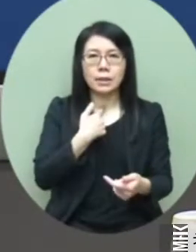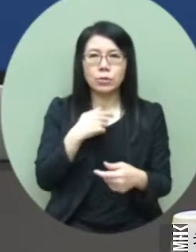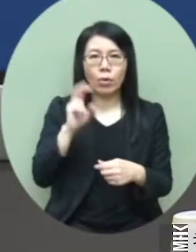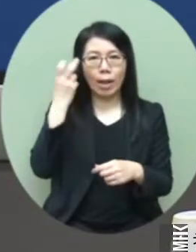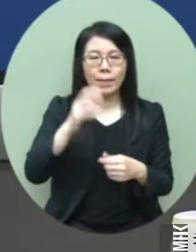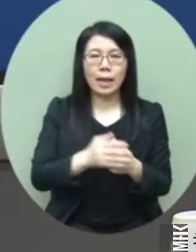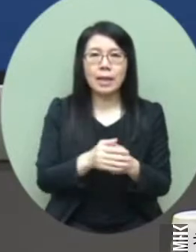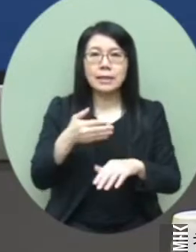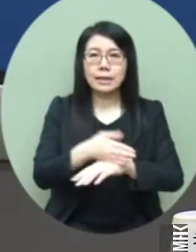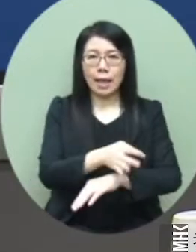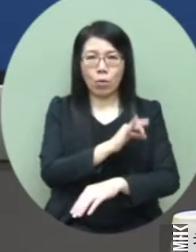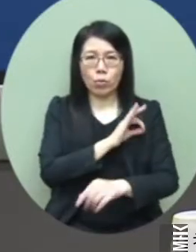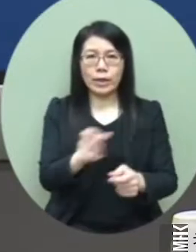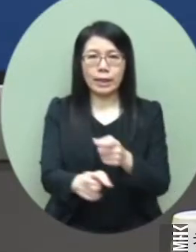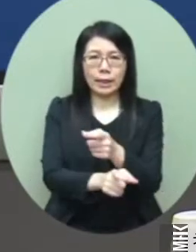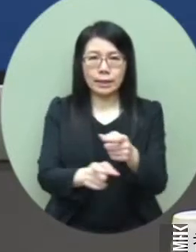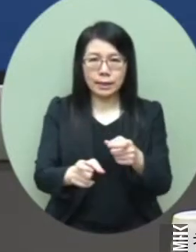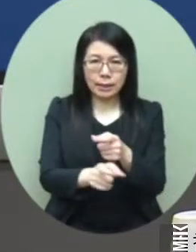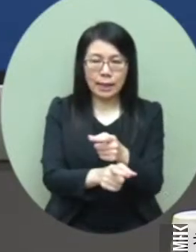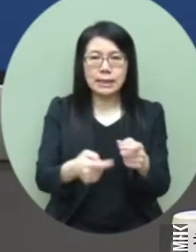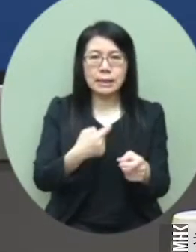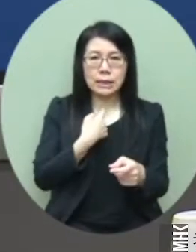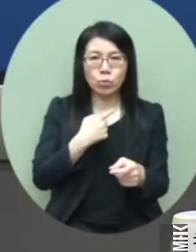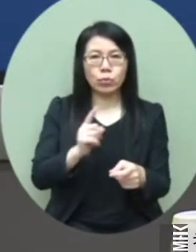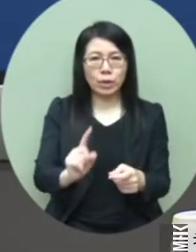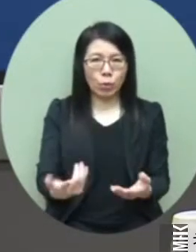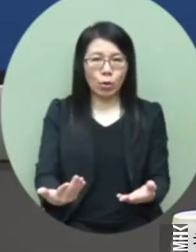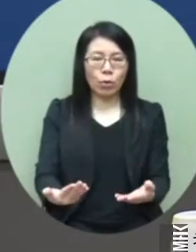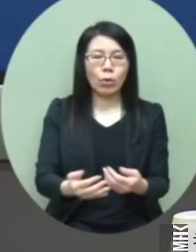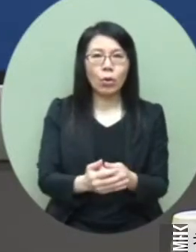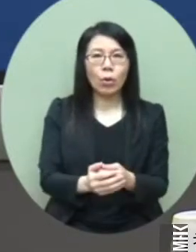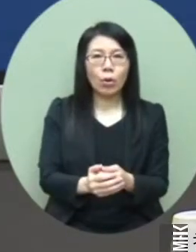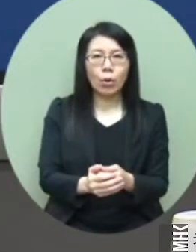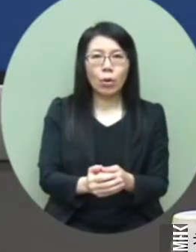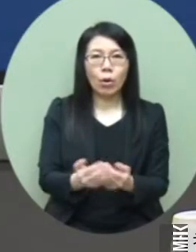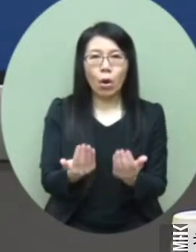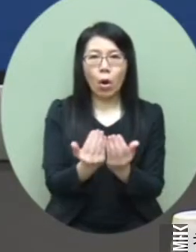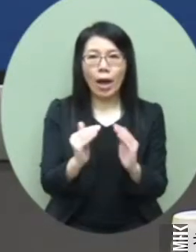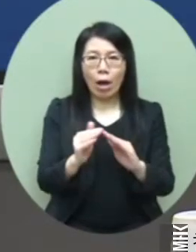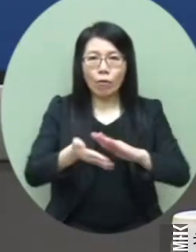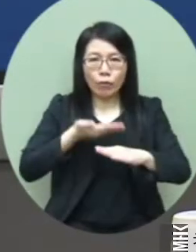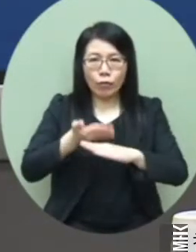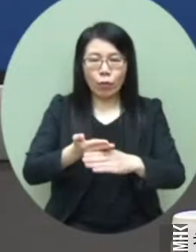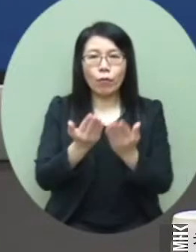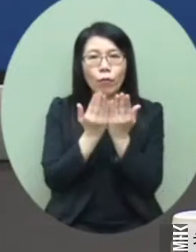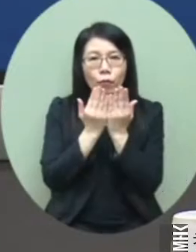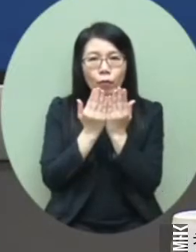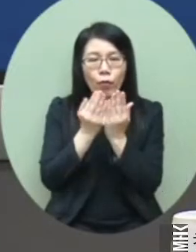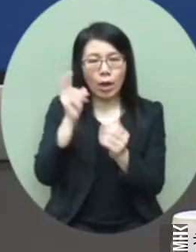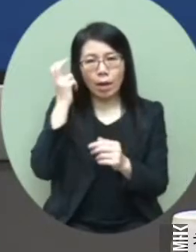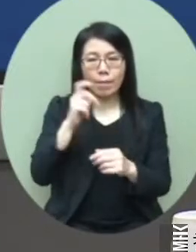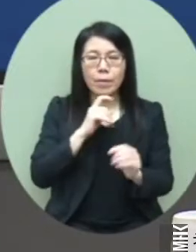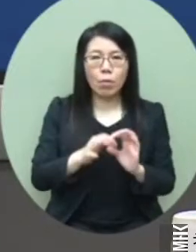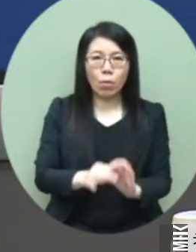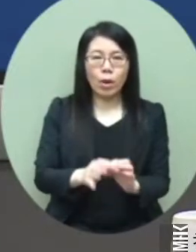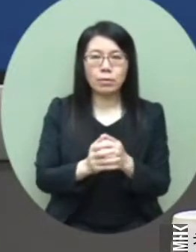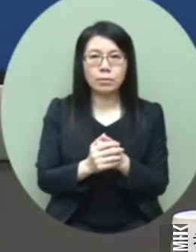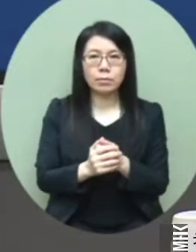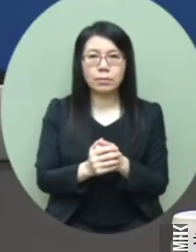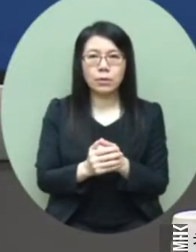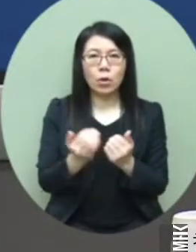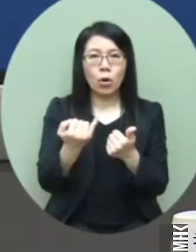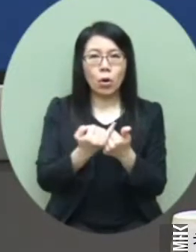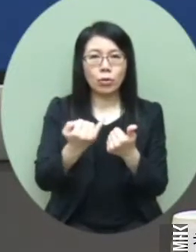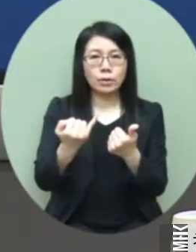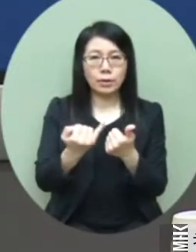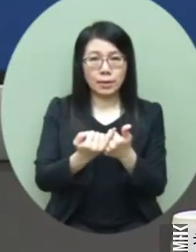and economic needs. In the case of school resumption, we have to take into account the mental health of the young children.